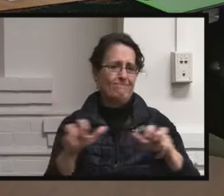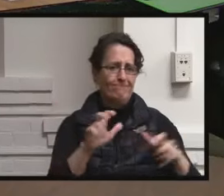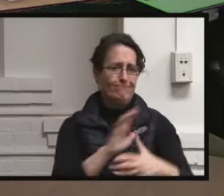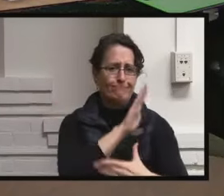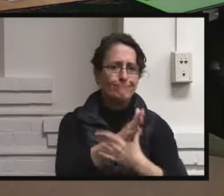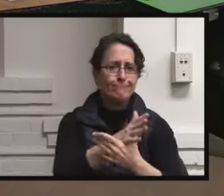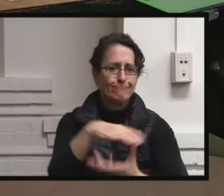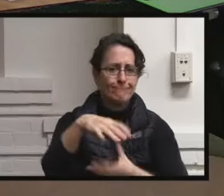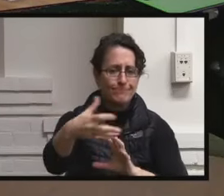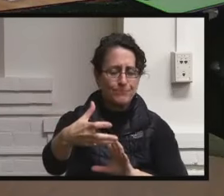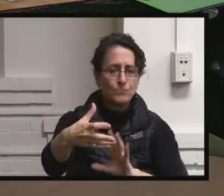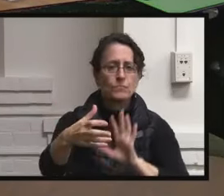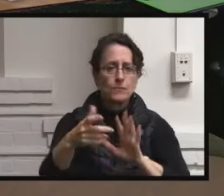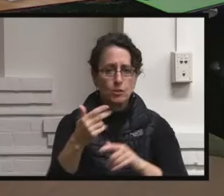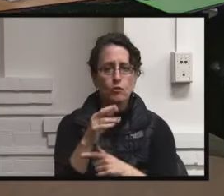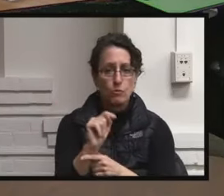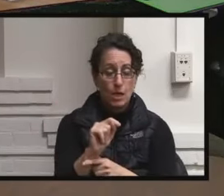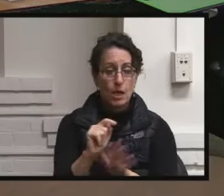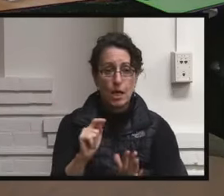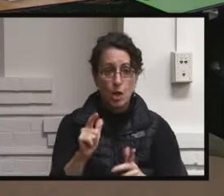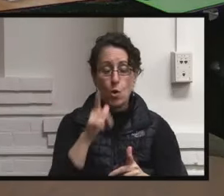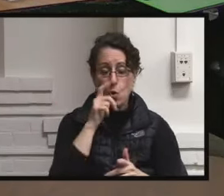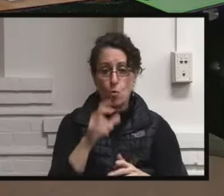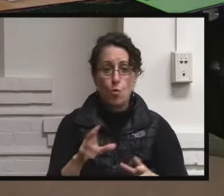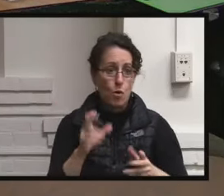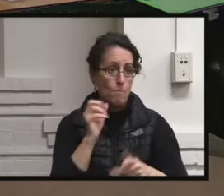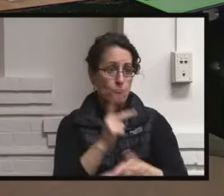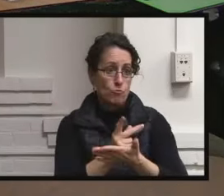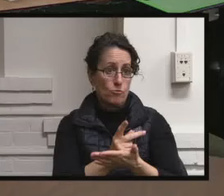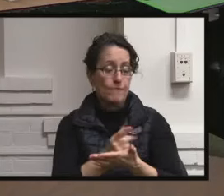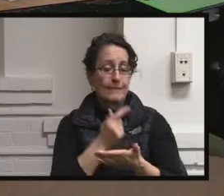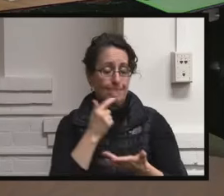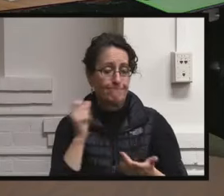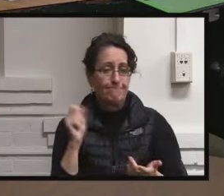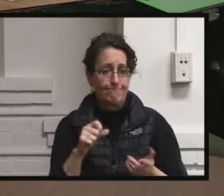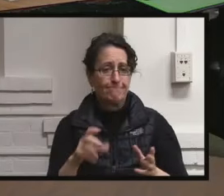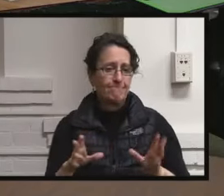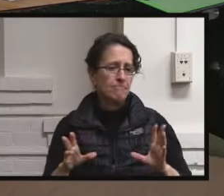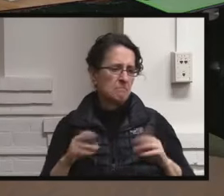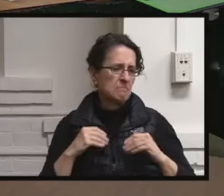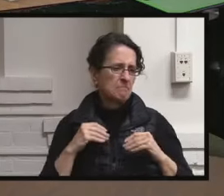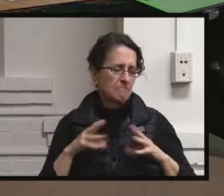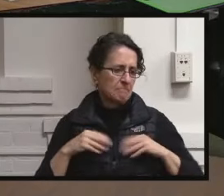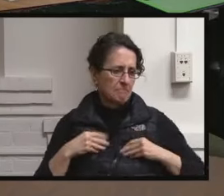grant. All those in favor, please say aye. Aye. Aye. Any opposed or abstaining? That carries 4-0.